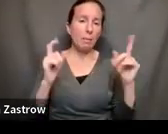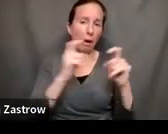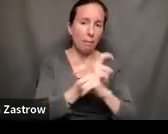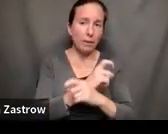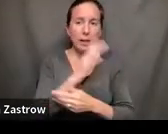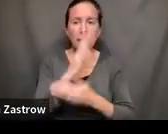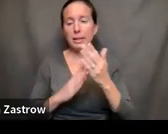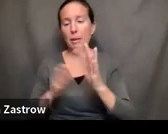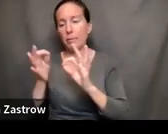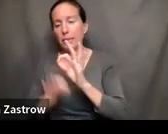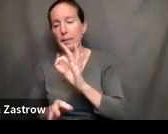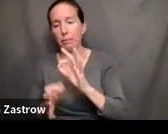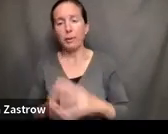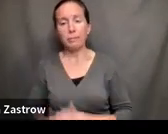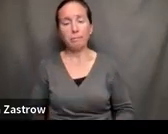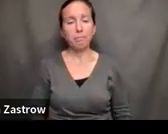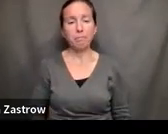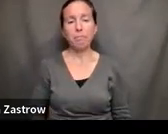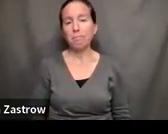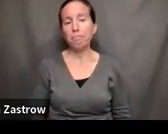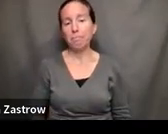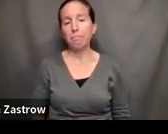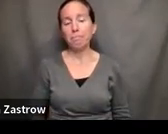But really, they should be